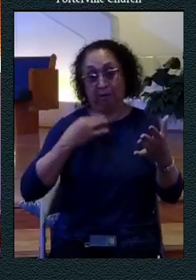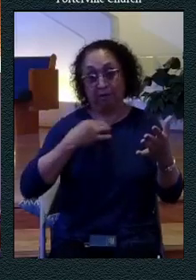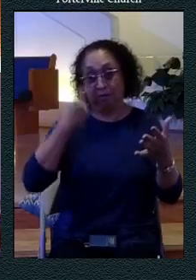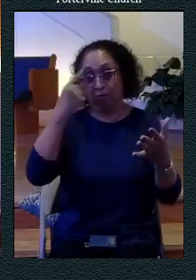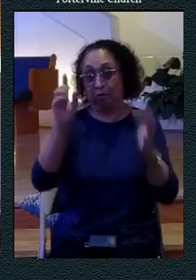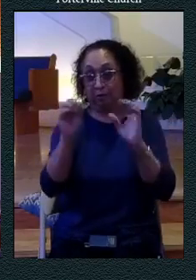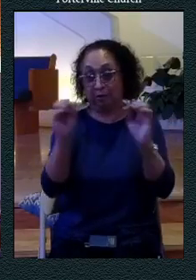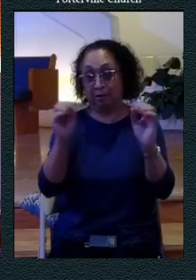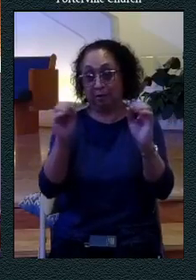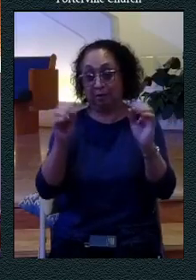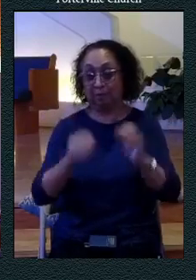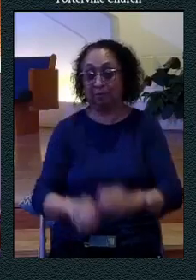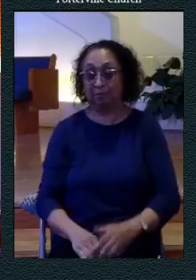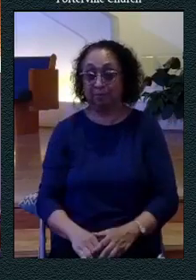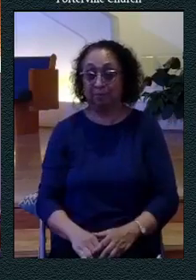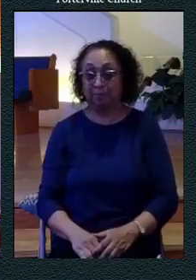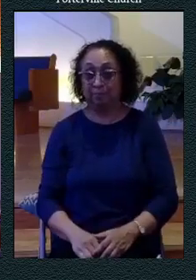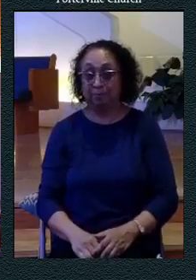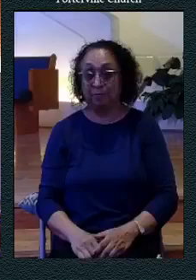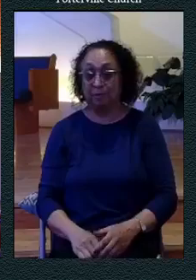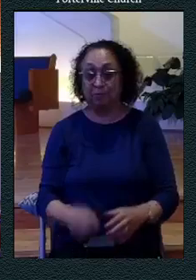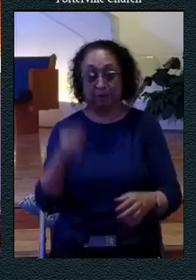settle for what is normal.